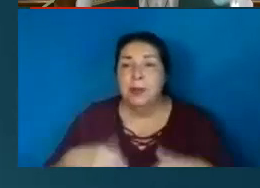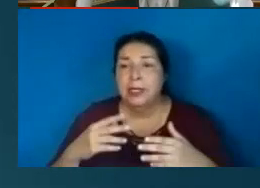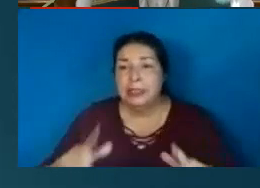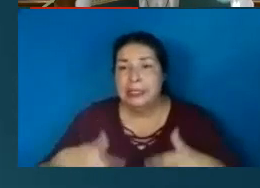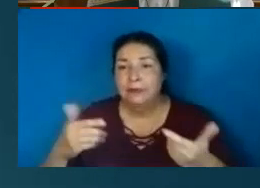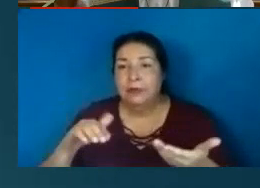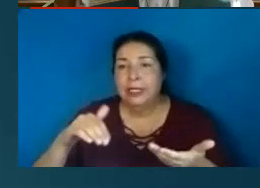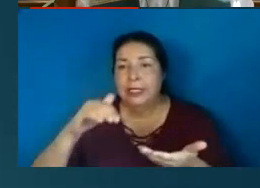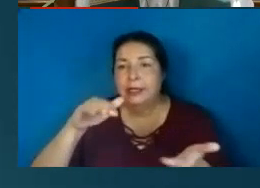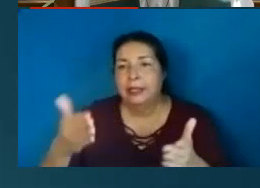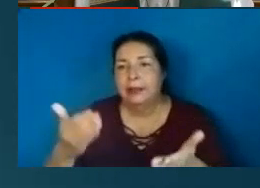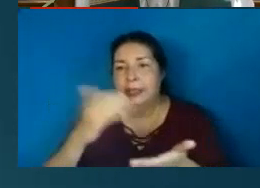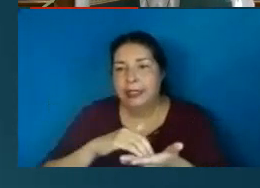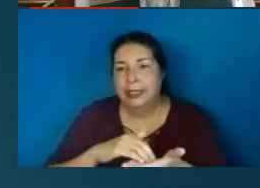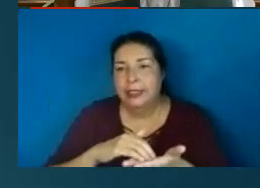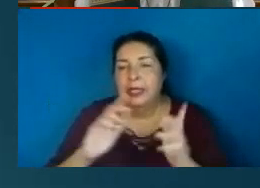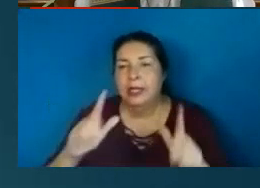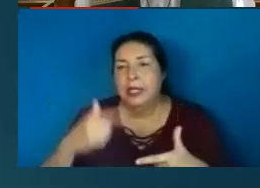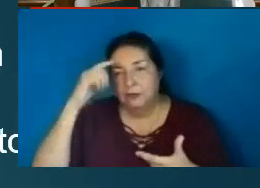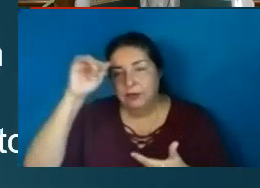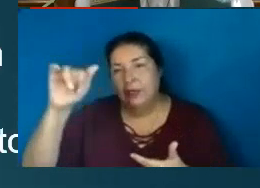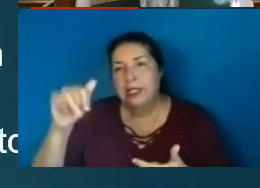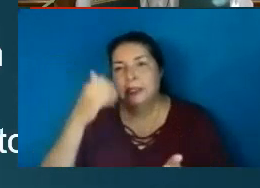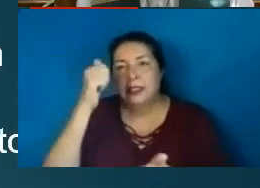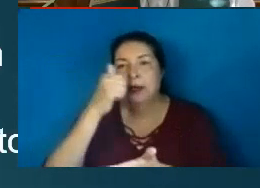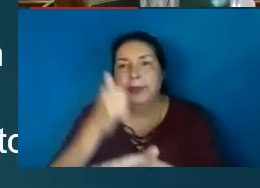the life everlasting. Amen.